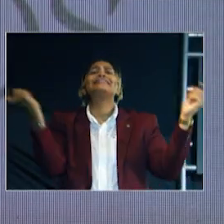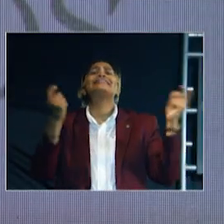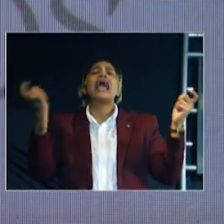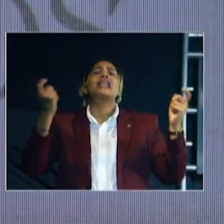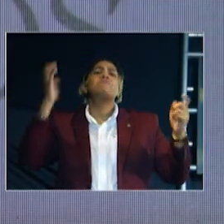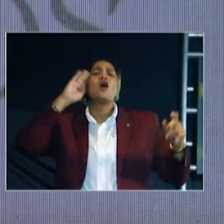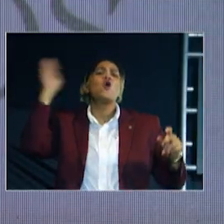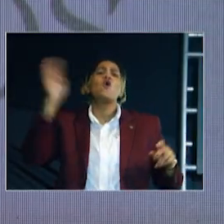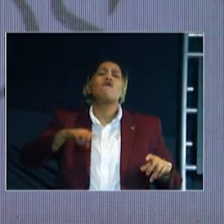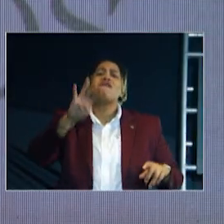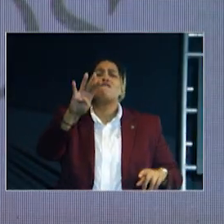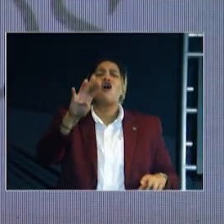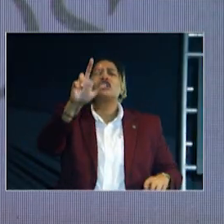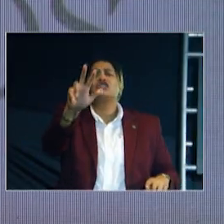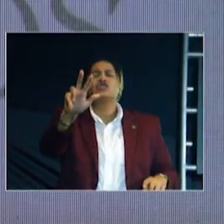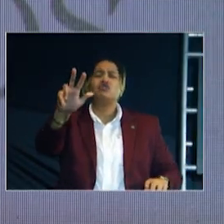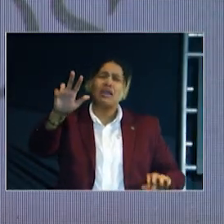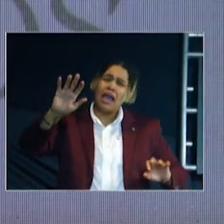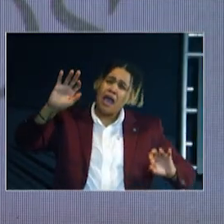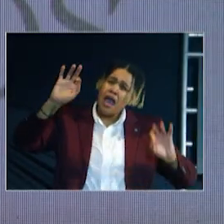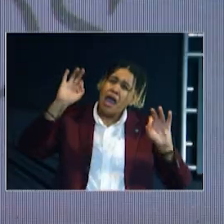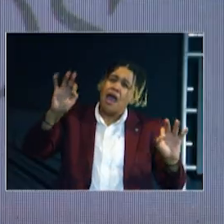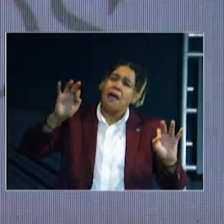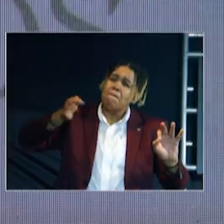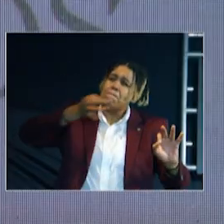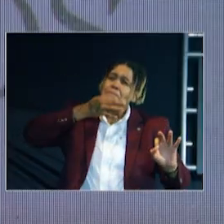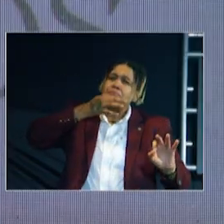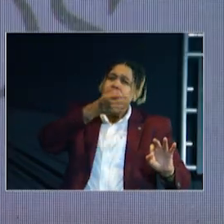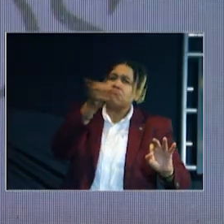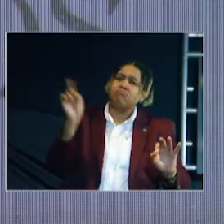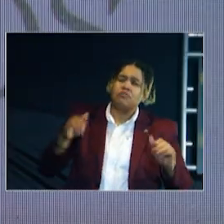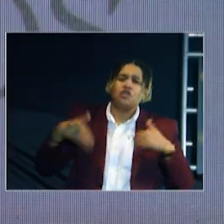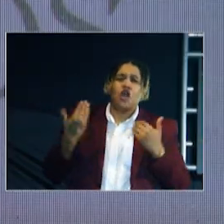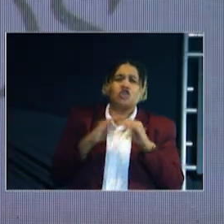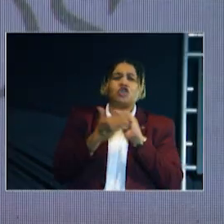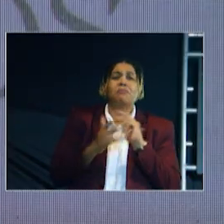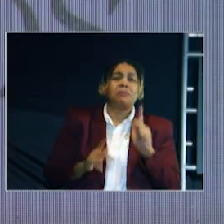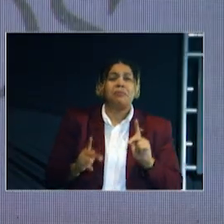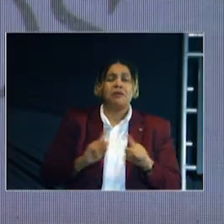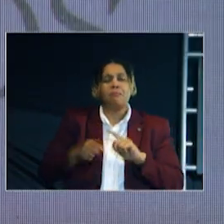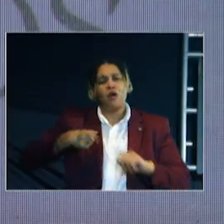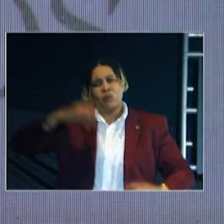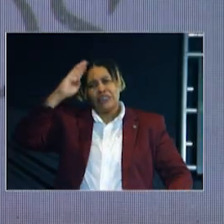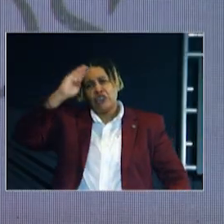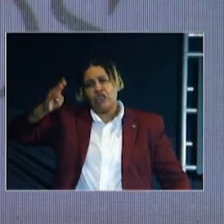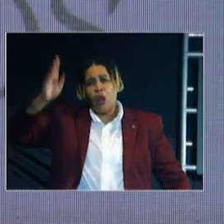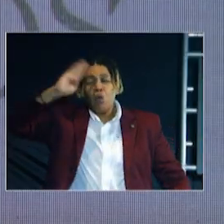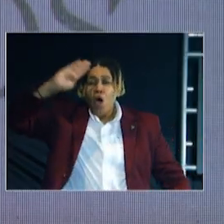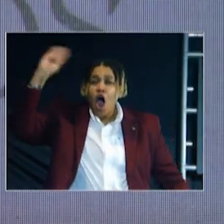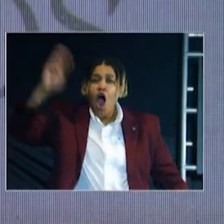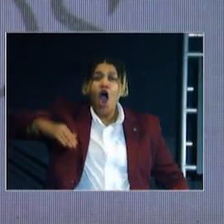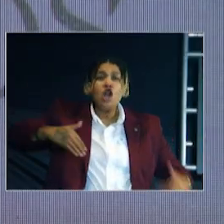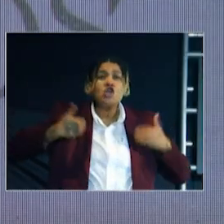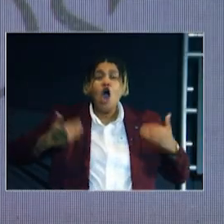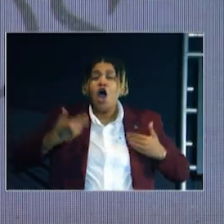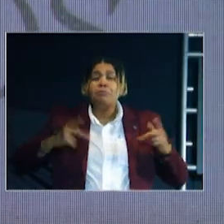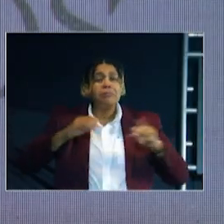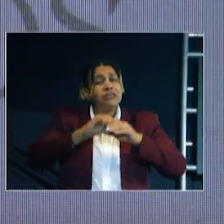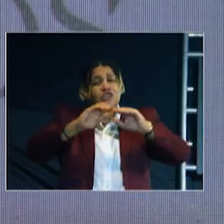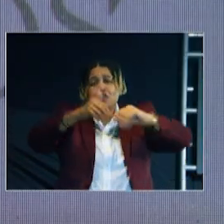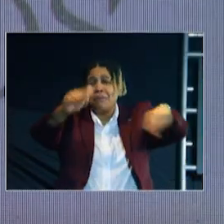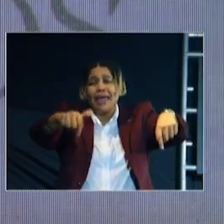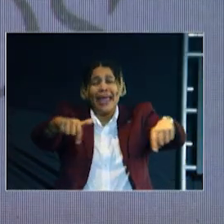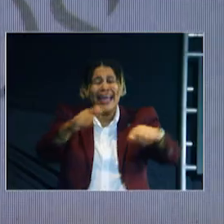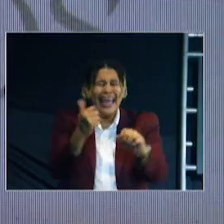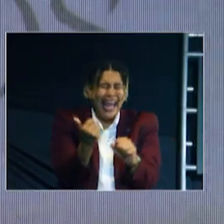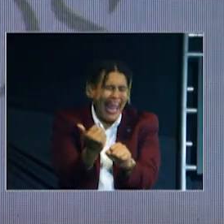over 43 exceptional young Jamaicans, but we salute all the youth of Jamaica